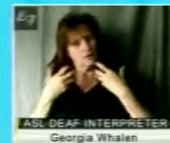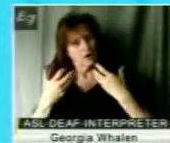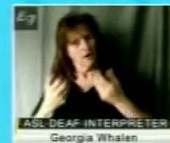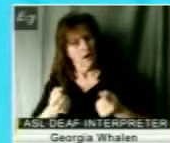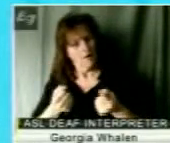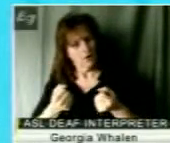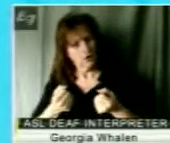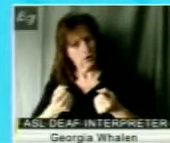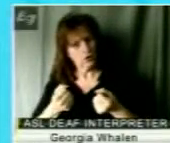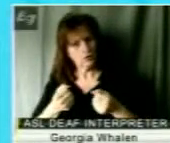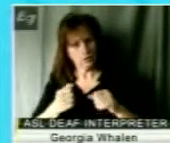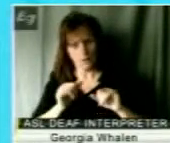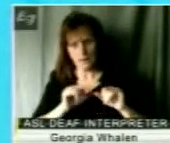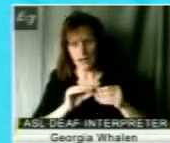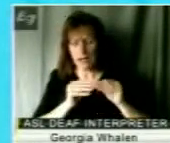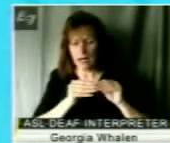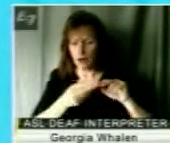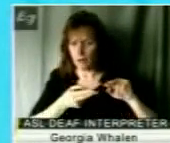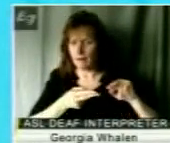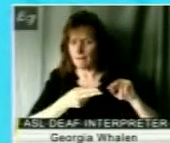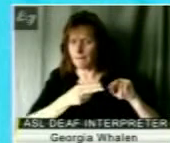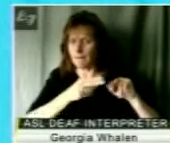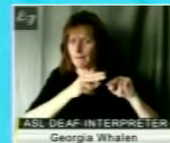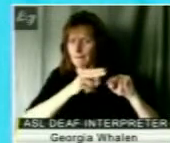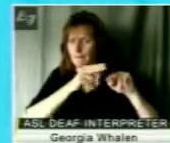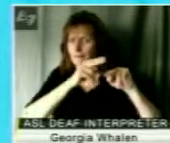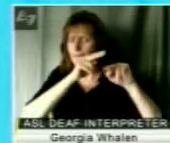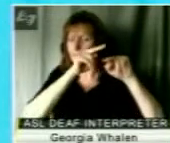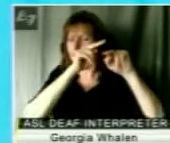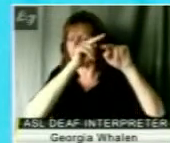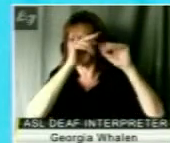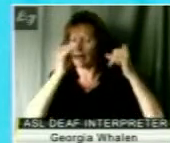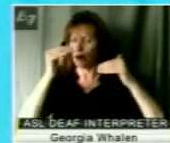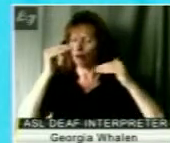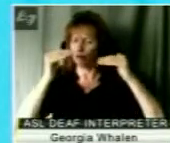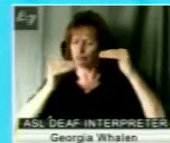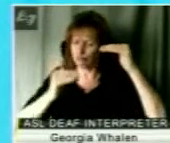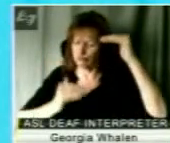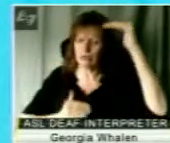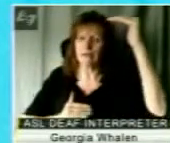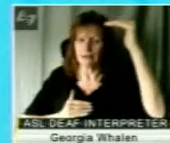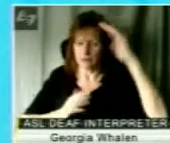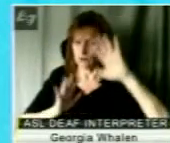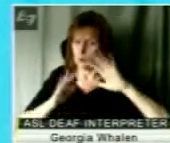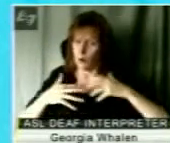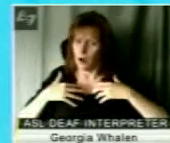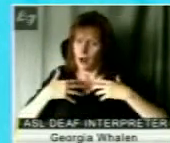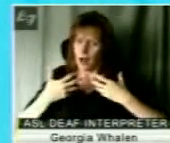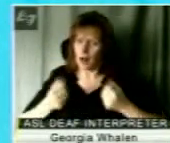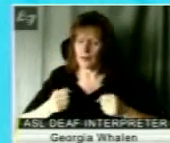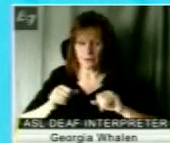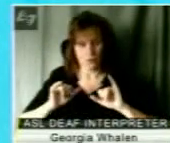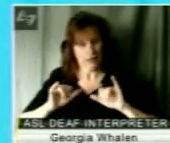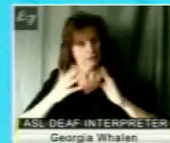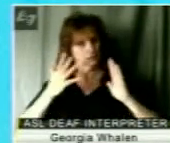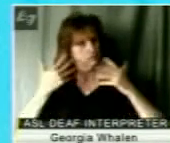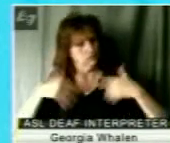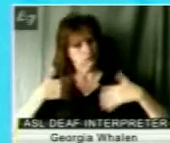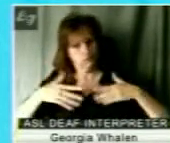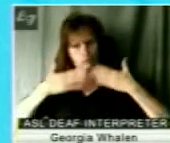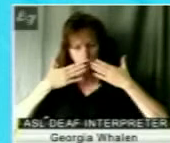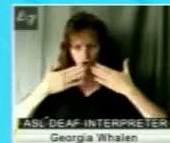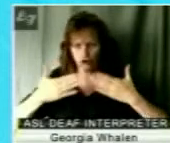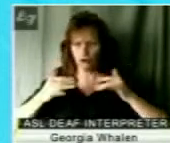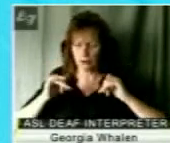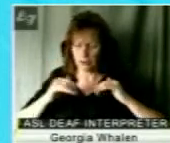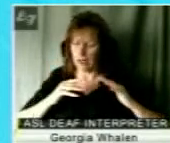up steadily in terms of the proportion as we've been moving through this outbreak. So that's a good sign in terms of how things are evolving. There have been